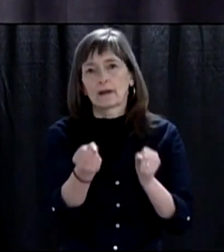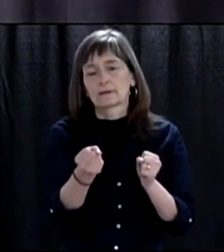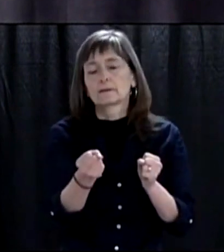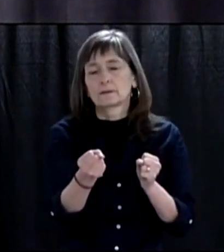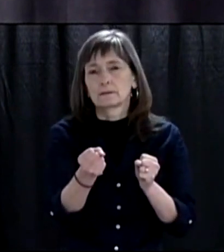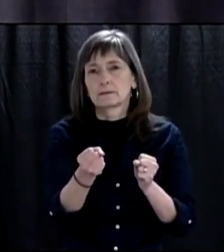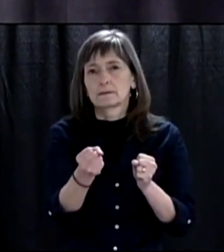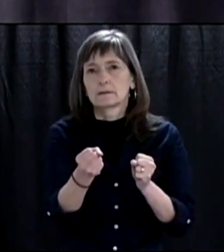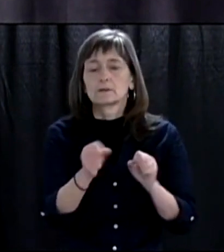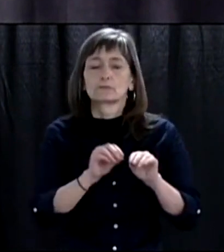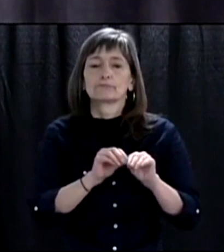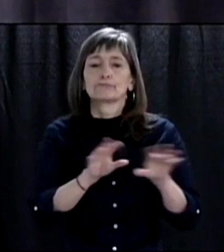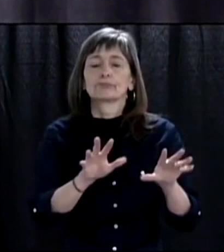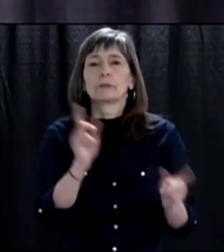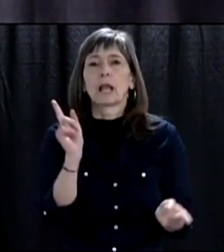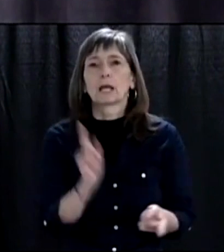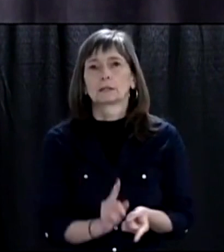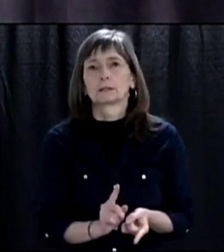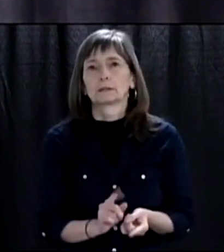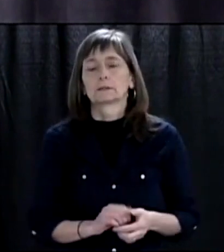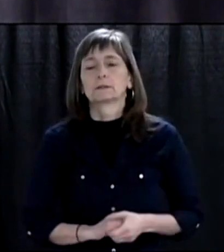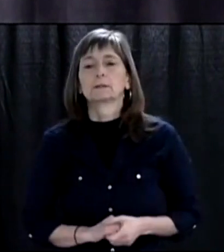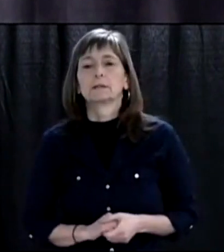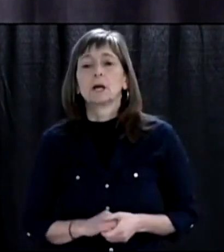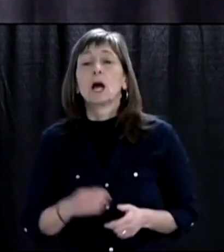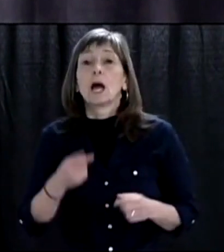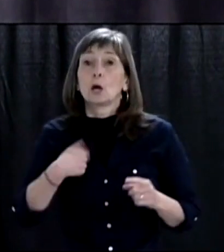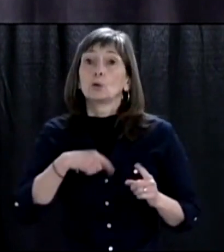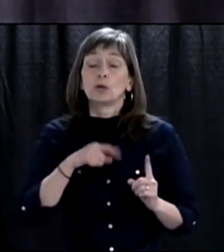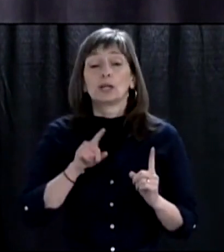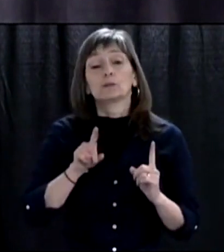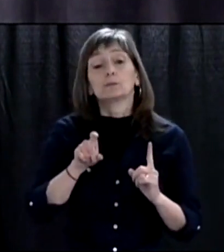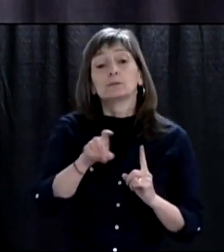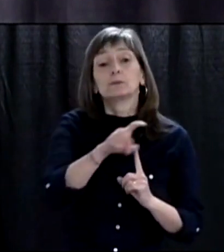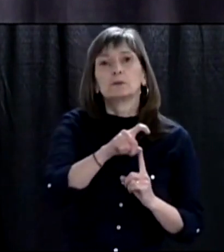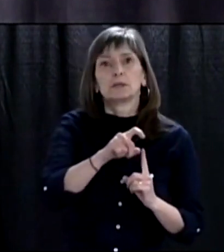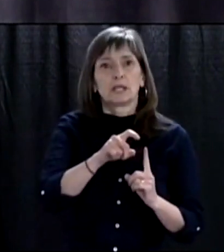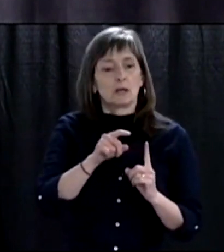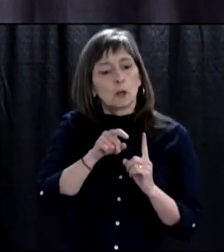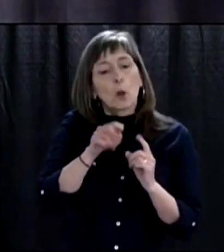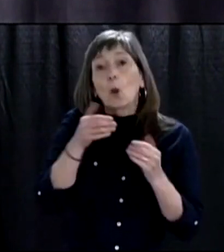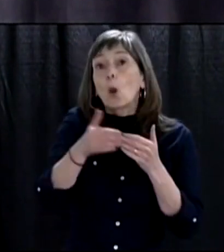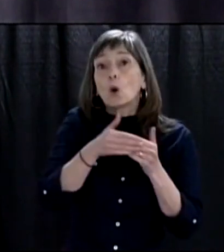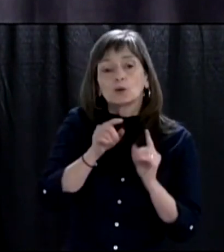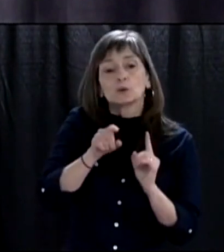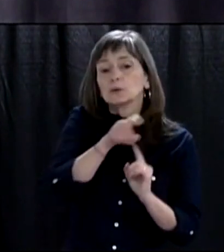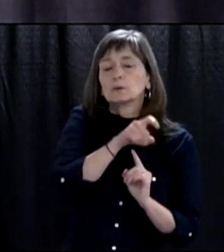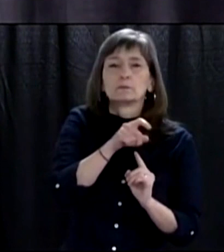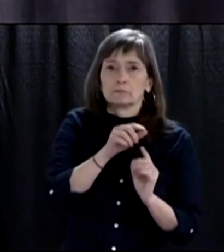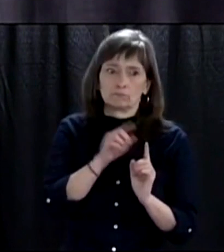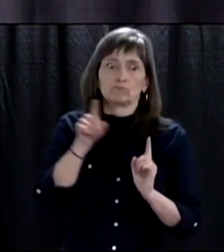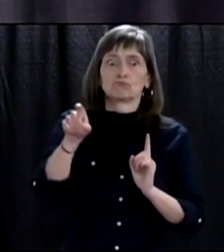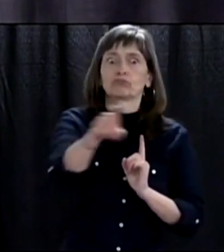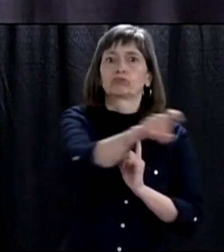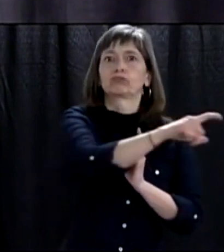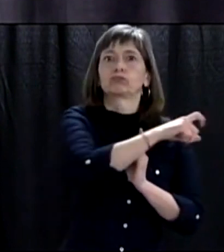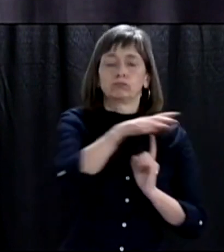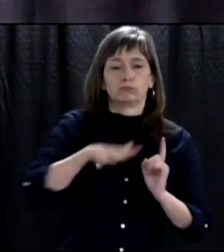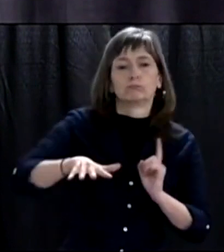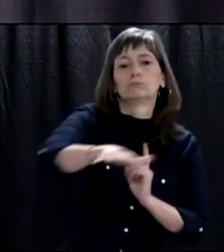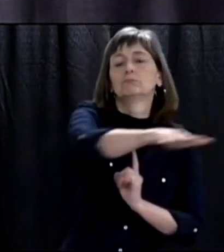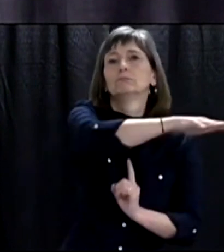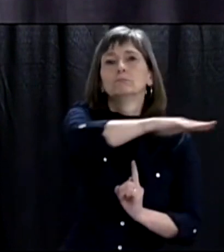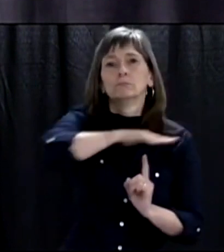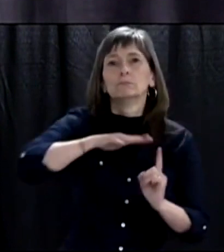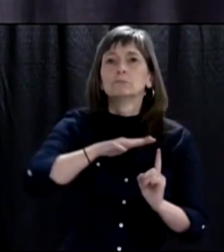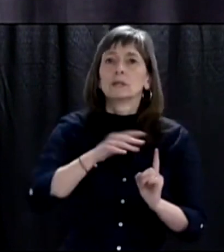virus. And we are casting our net wide to ensure that we identify all cases, as many